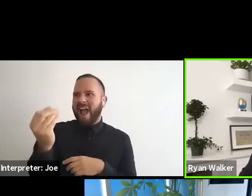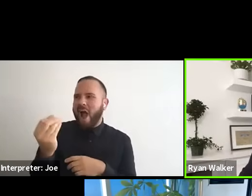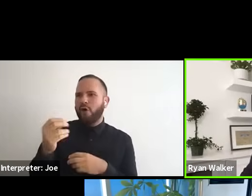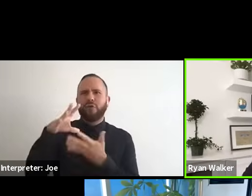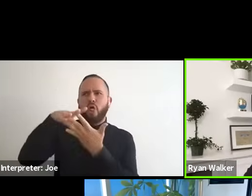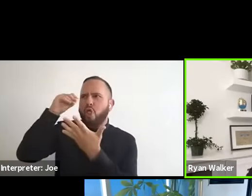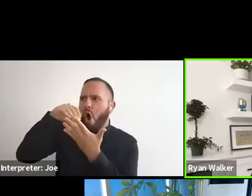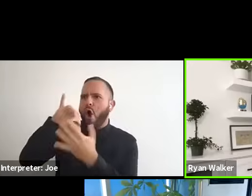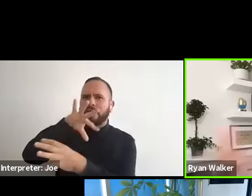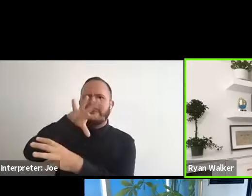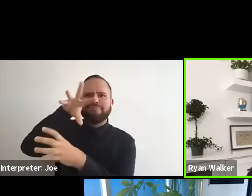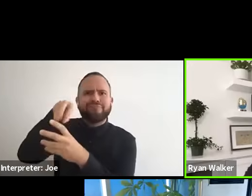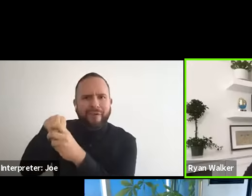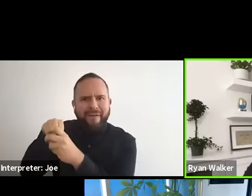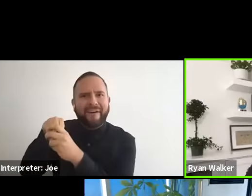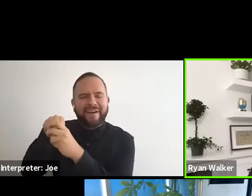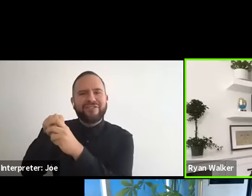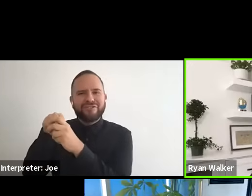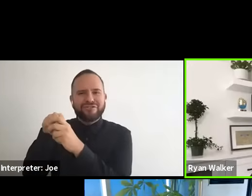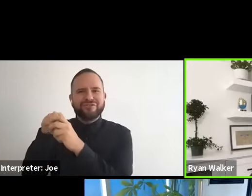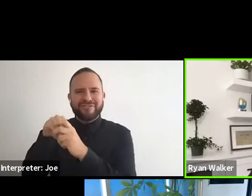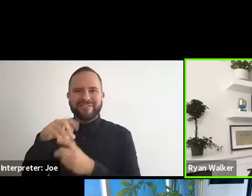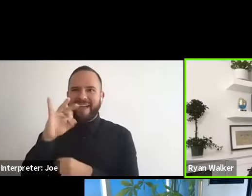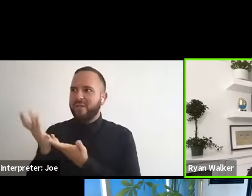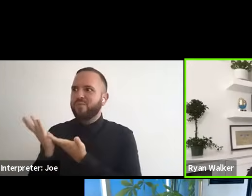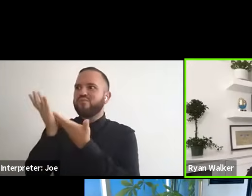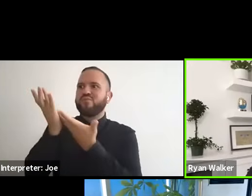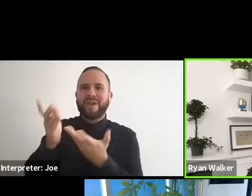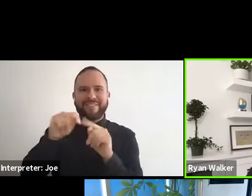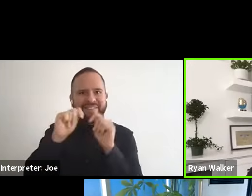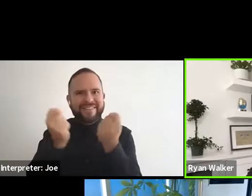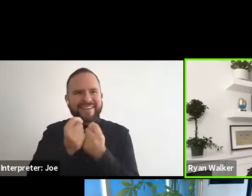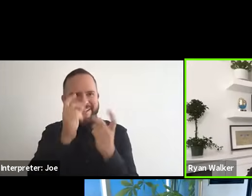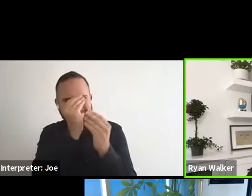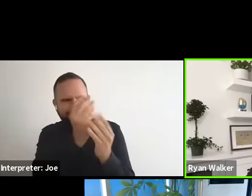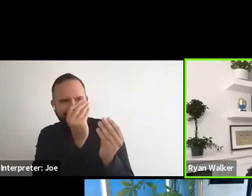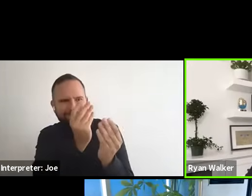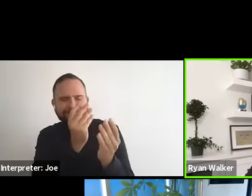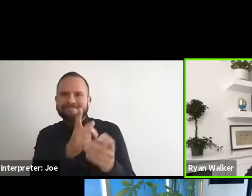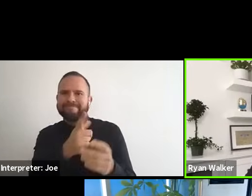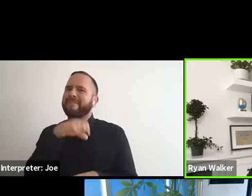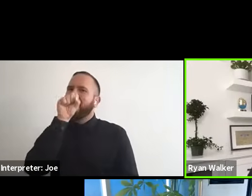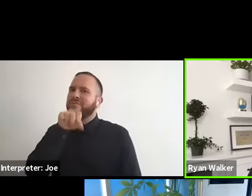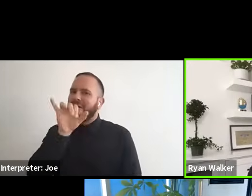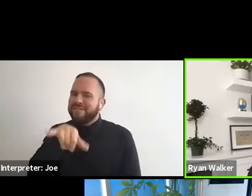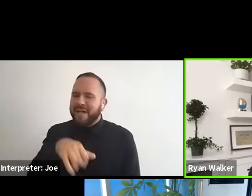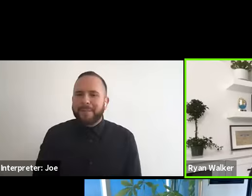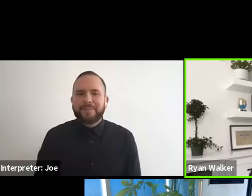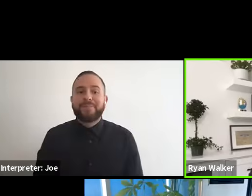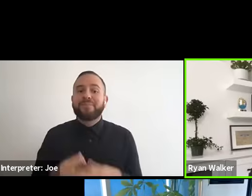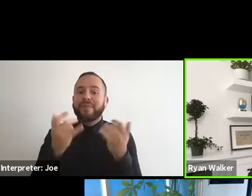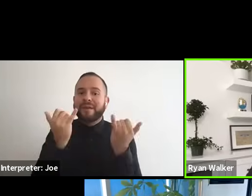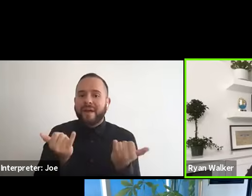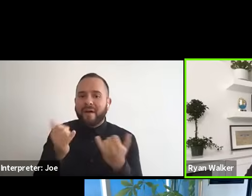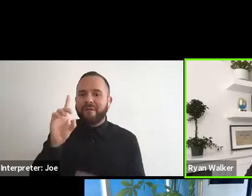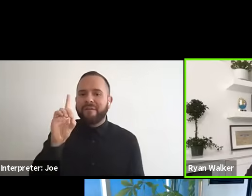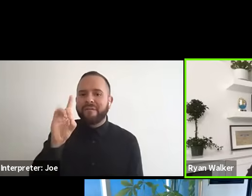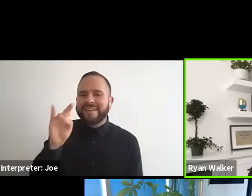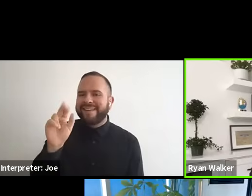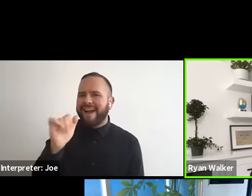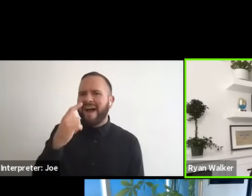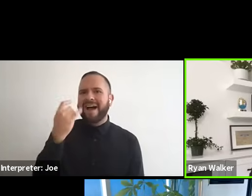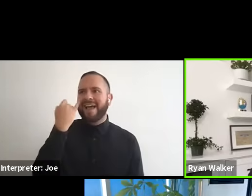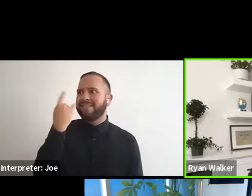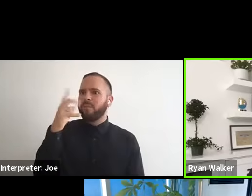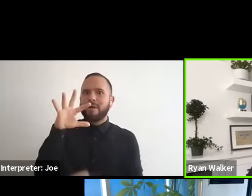and, and bringing that back to your team. Absolutely. I love that. Now, Dina, when someone books one of these jobs, or let's say